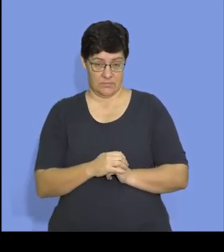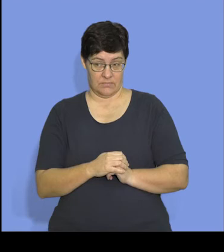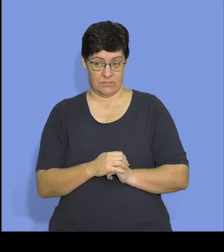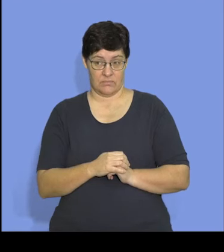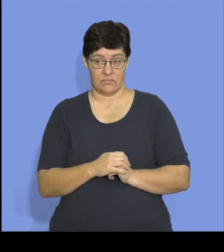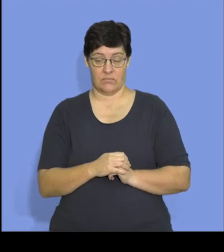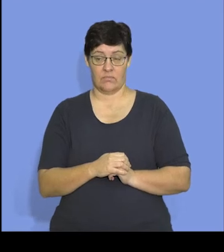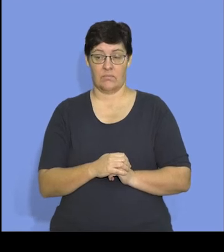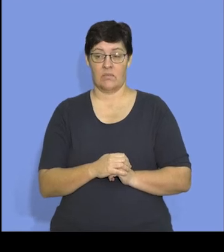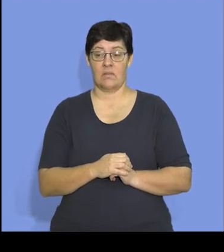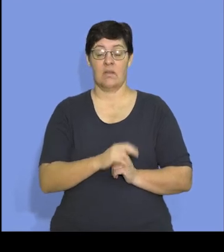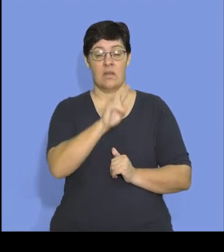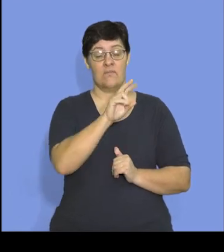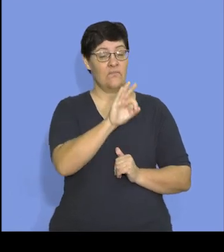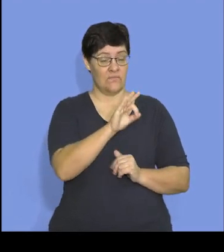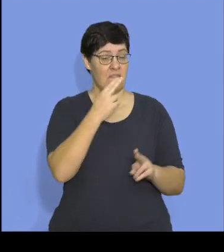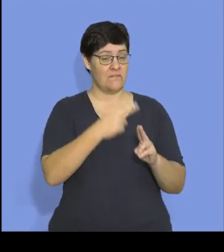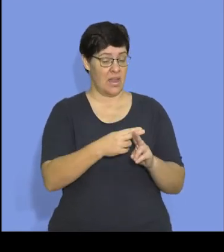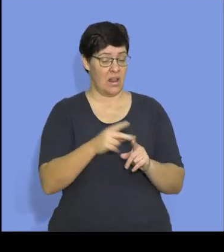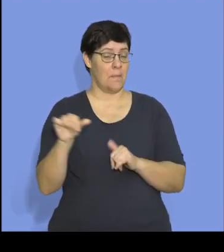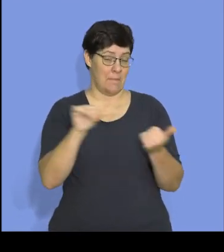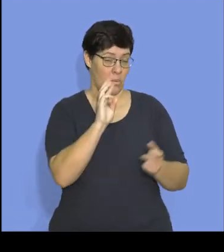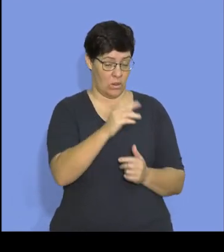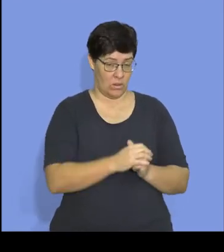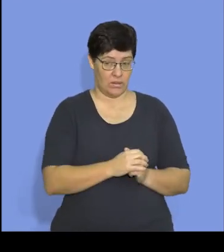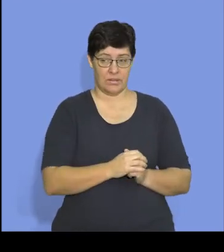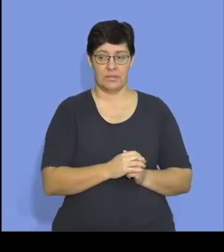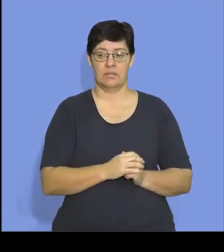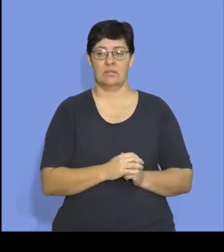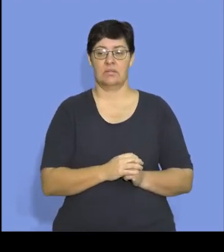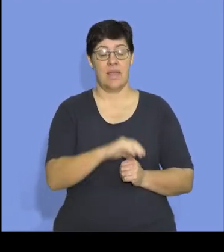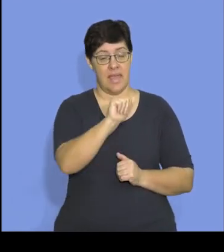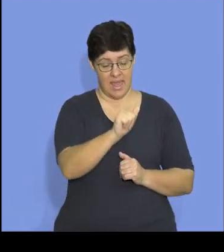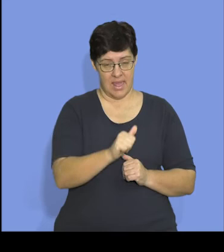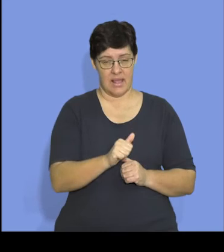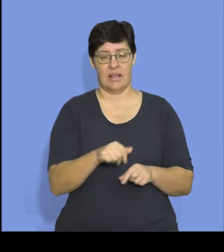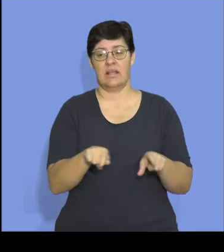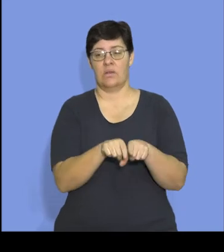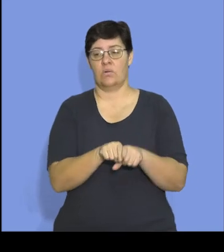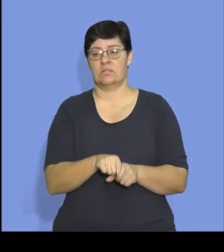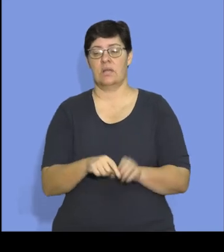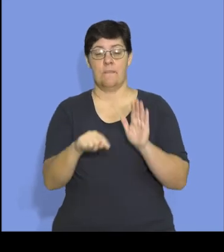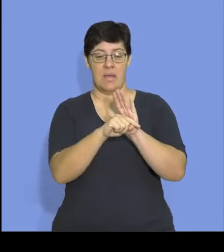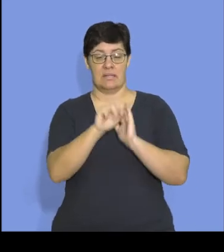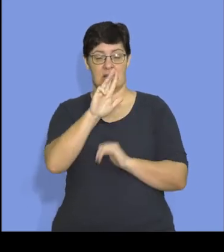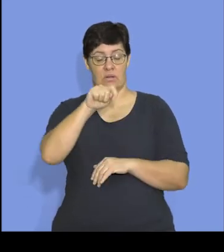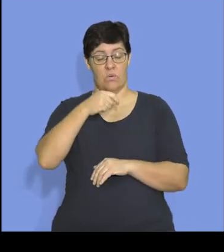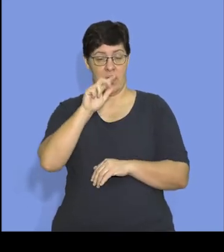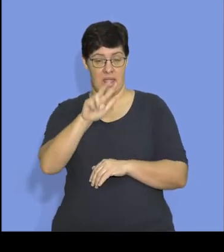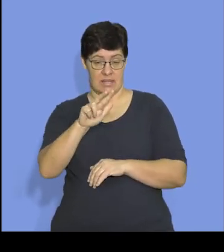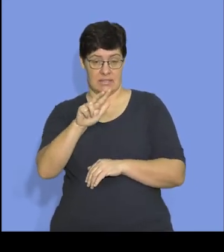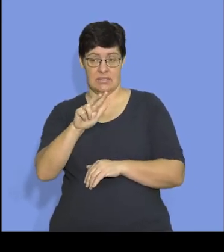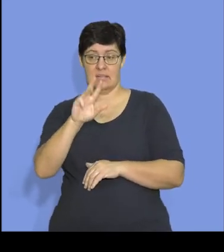final. My acceleration is minus 9,8 meters per second